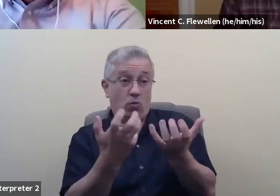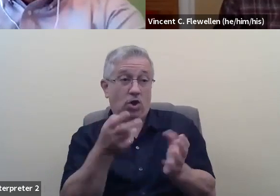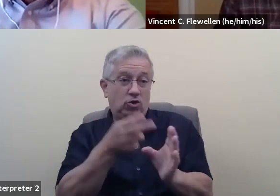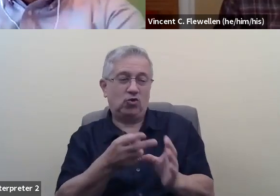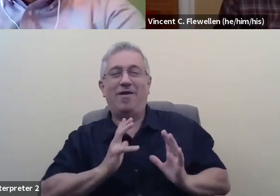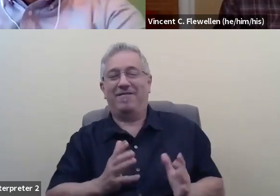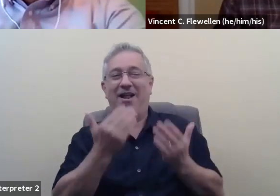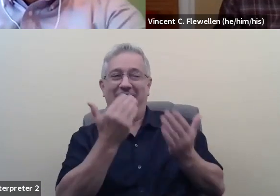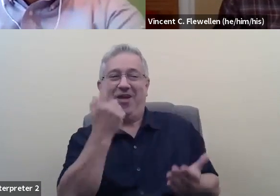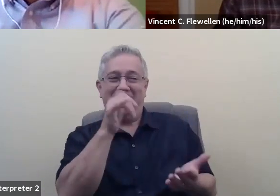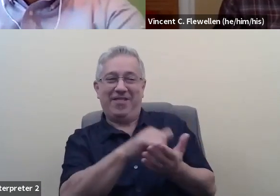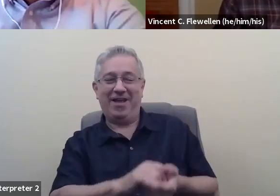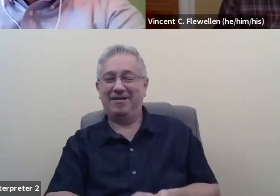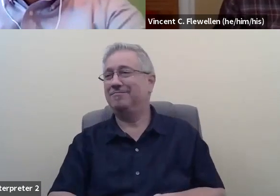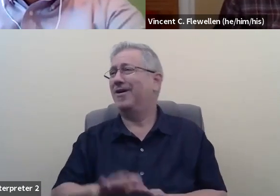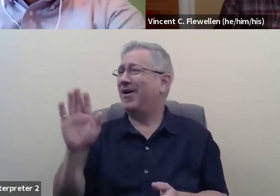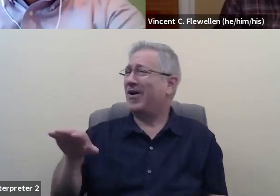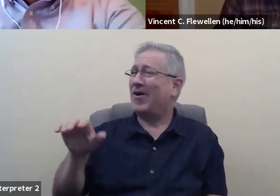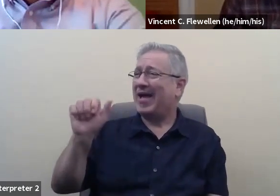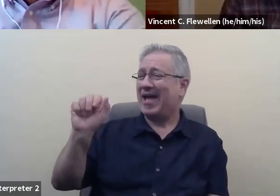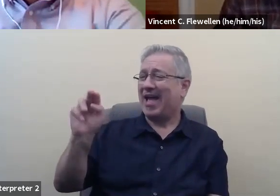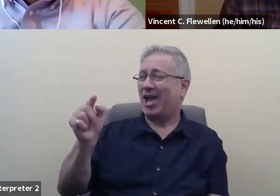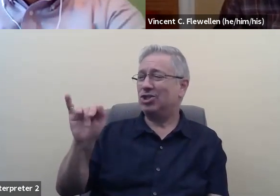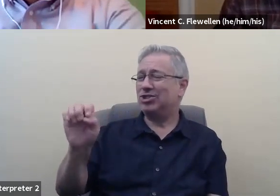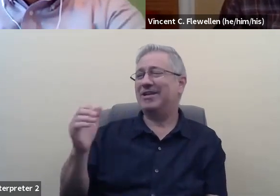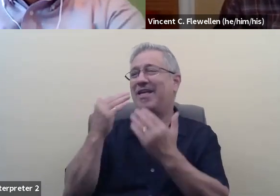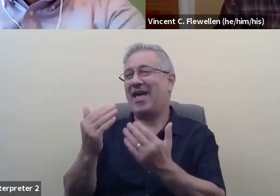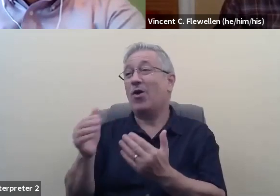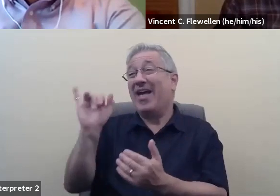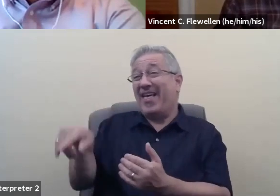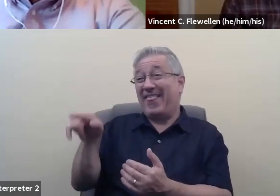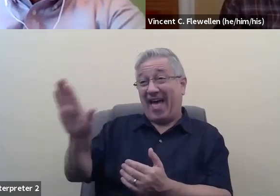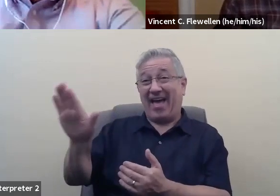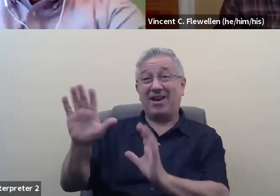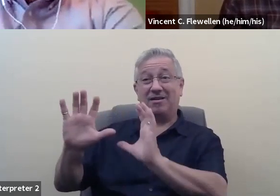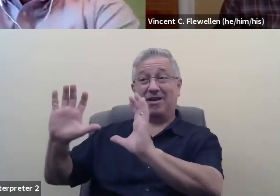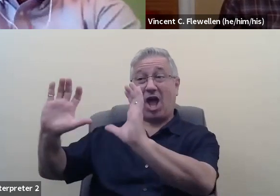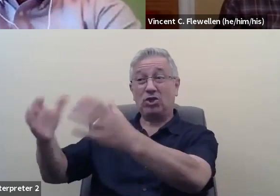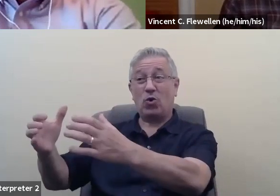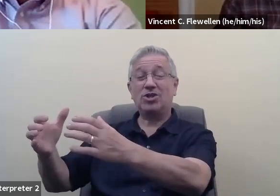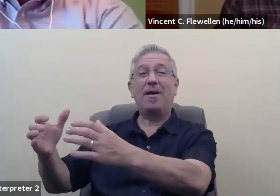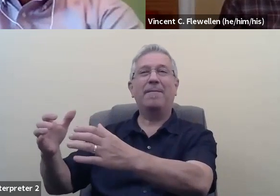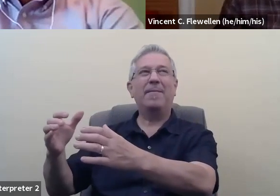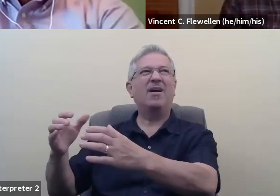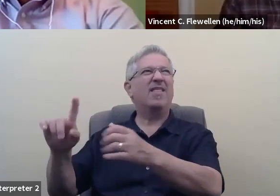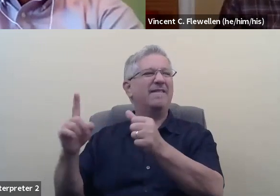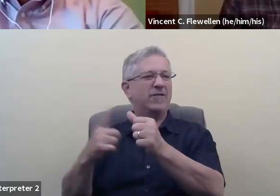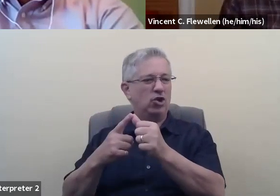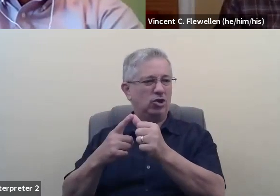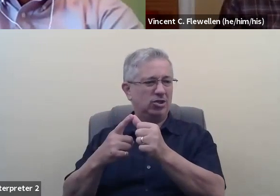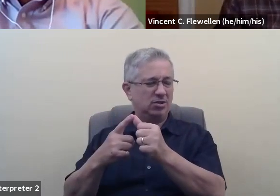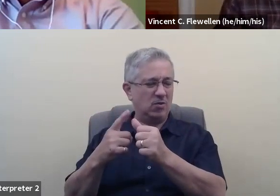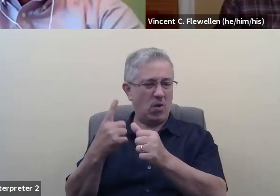Well, we appreciate it, Angie. You know, it was the Dni Consortium meeting, the first one we had, I think in March, that